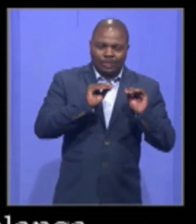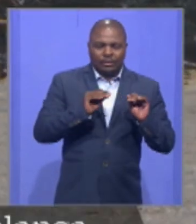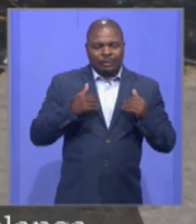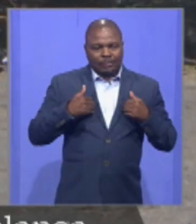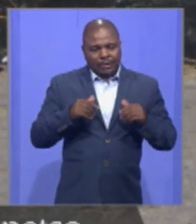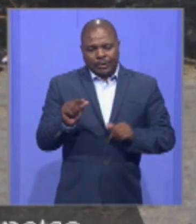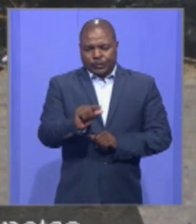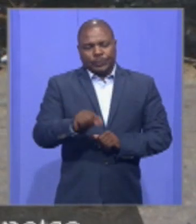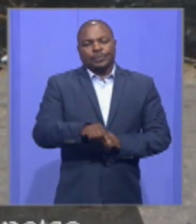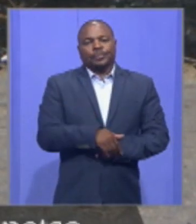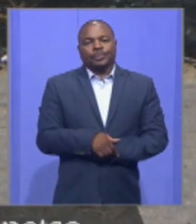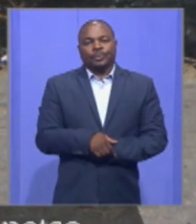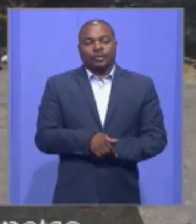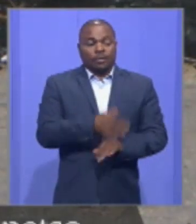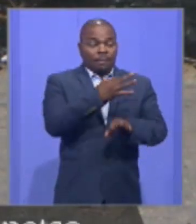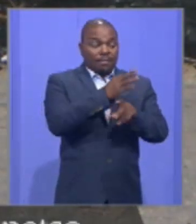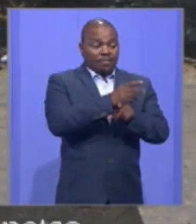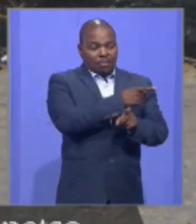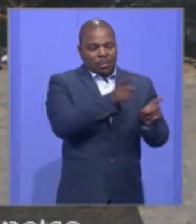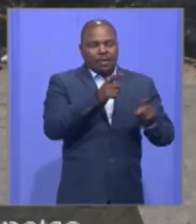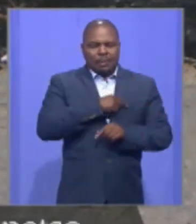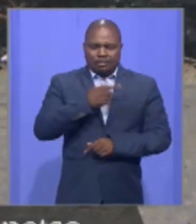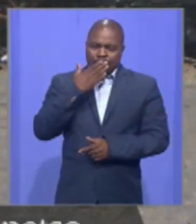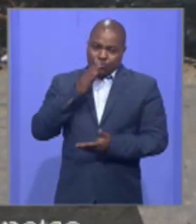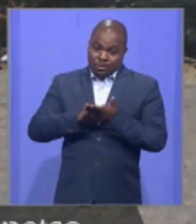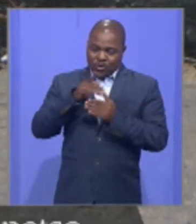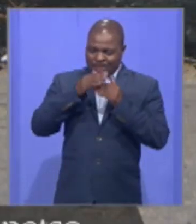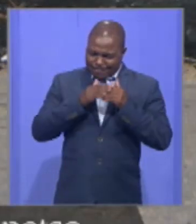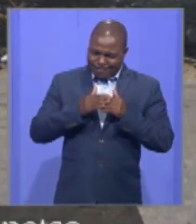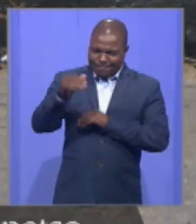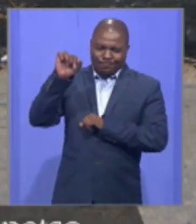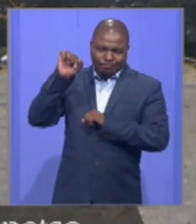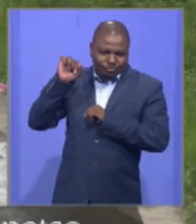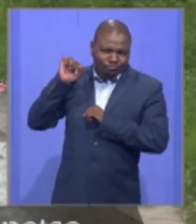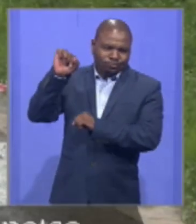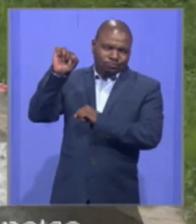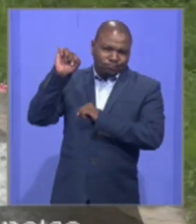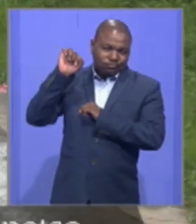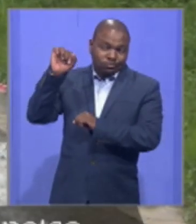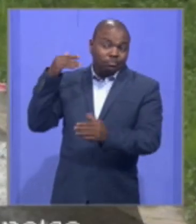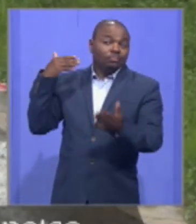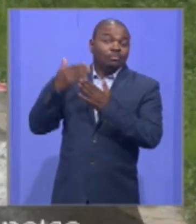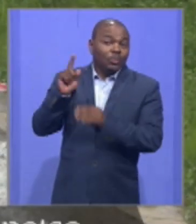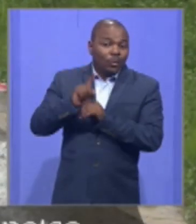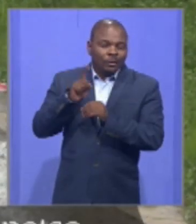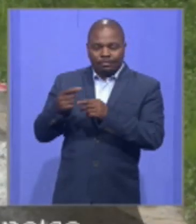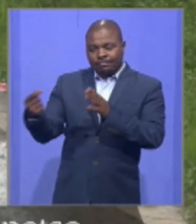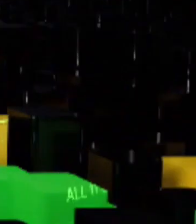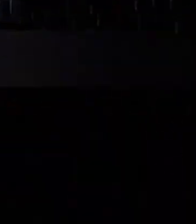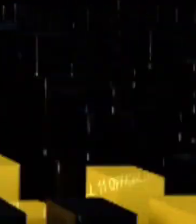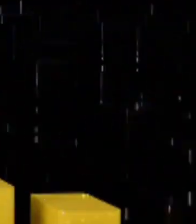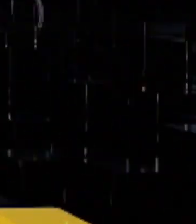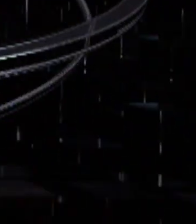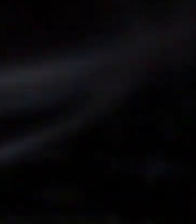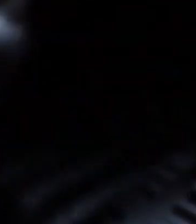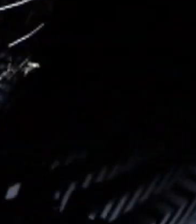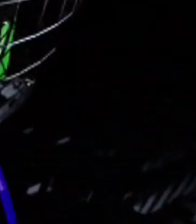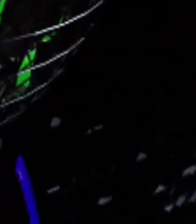as possible. Batsadi ba ikanne gore ba tla tswelela ka ditshupetso tsa bone go fitlha ba bona se ba se batlang.